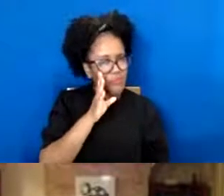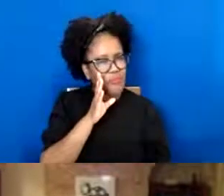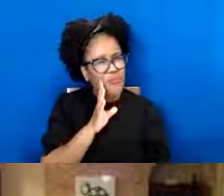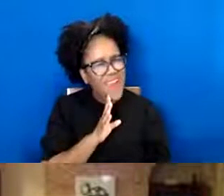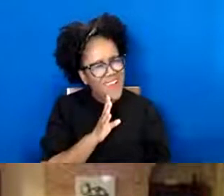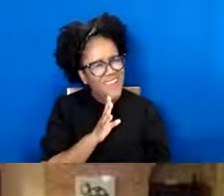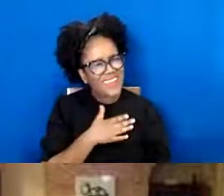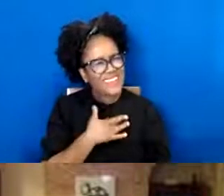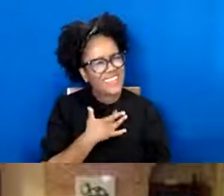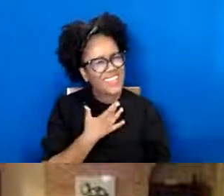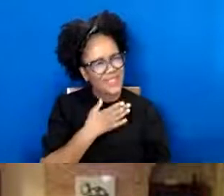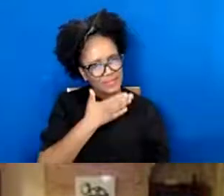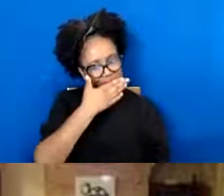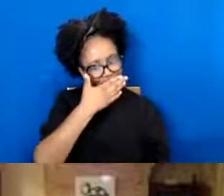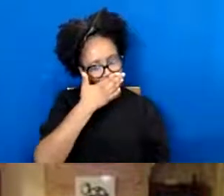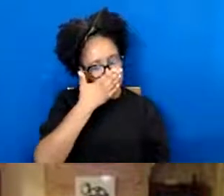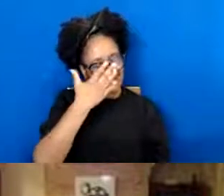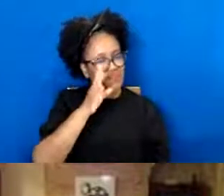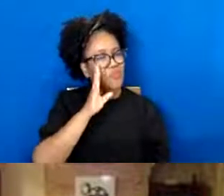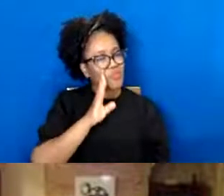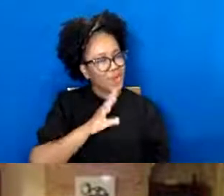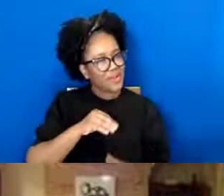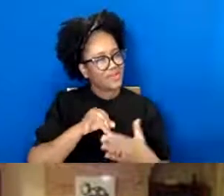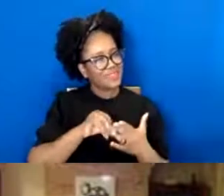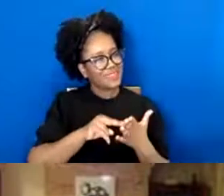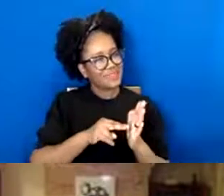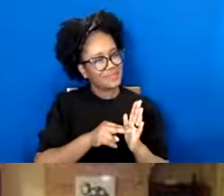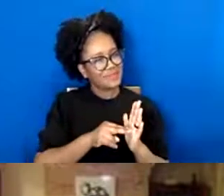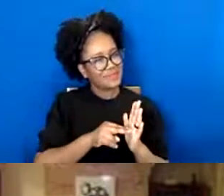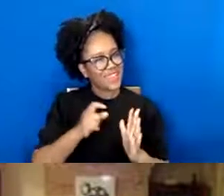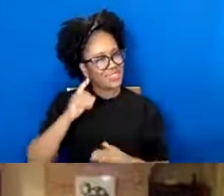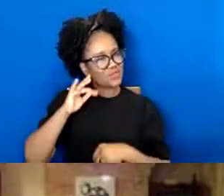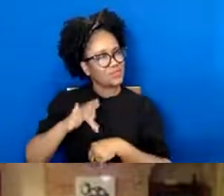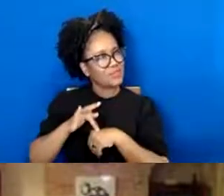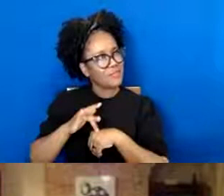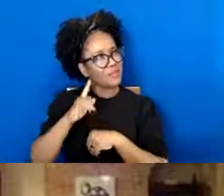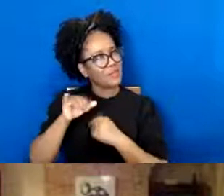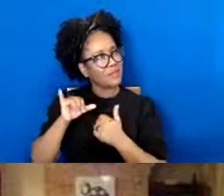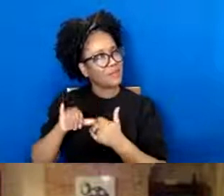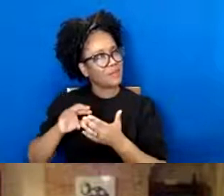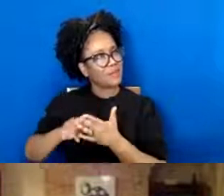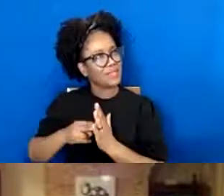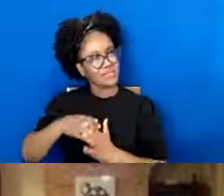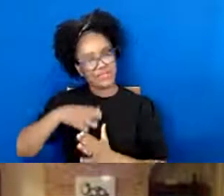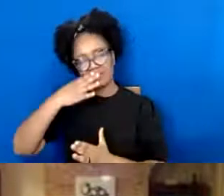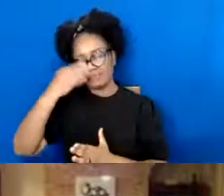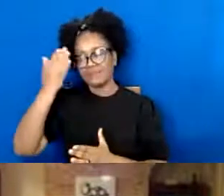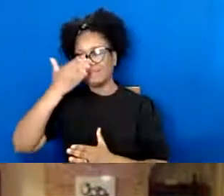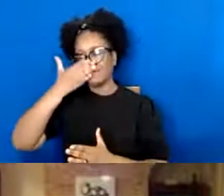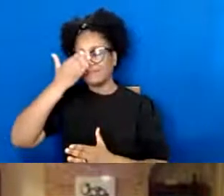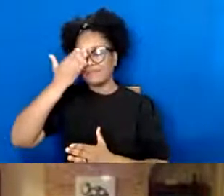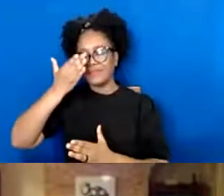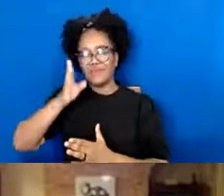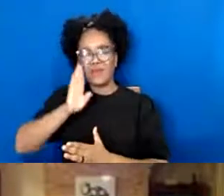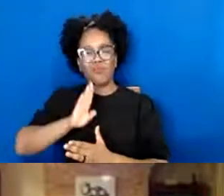But I need to think about what that actually means. I smell brown though in that description. So anyway, thank you. Thank you so much, Sharia. Thank you